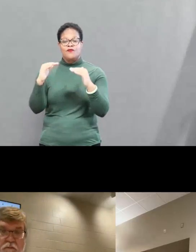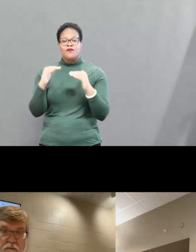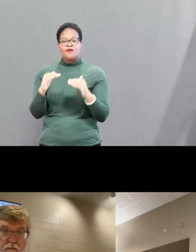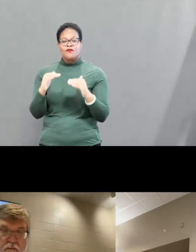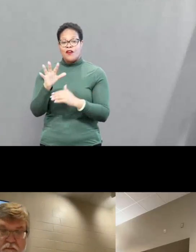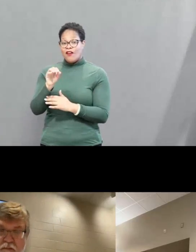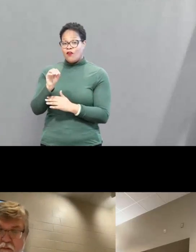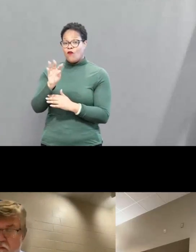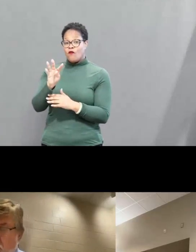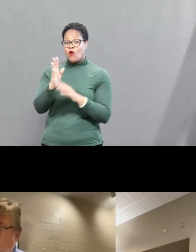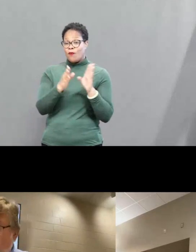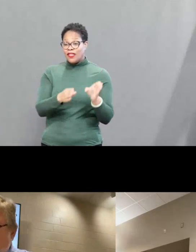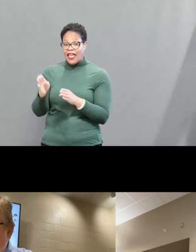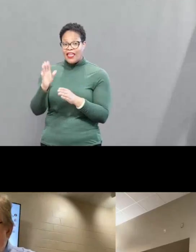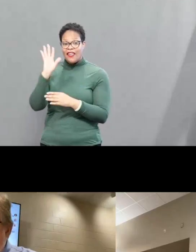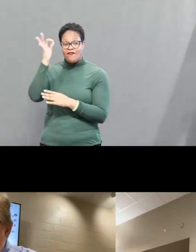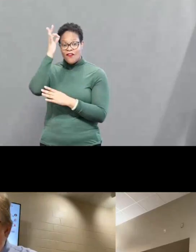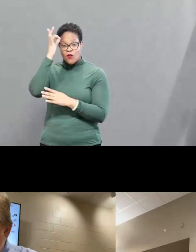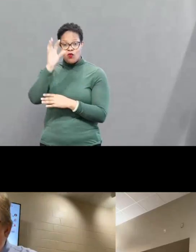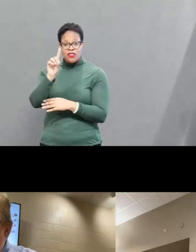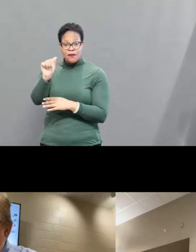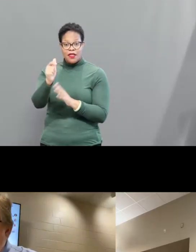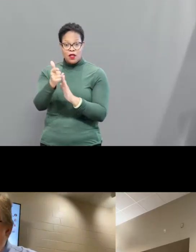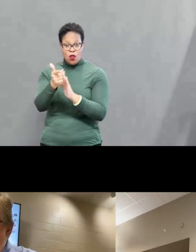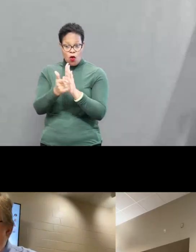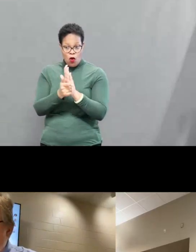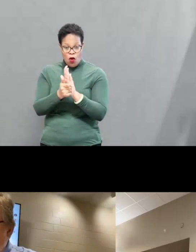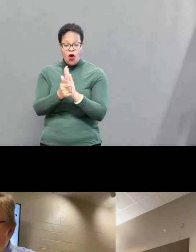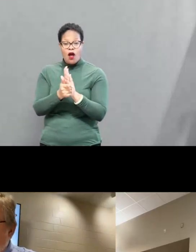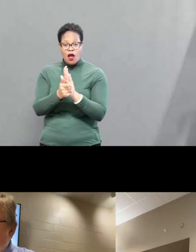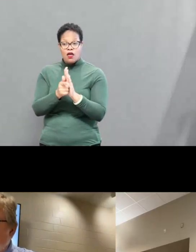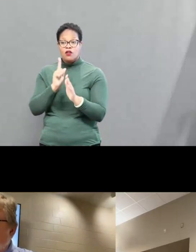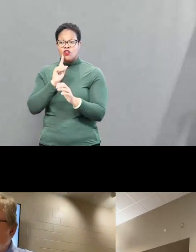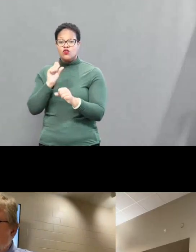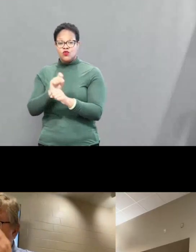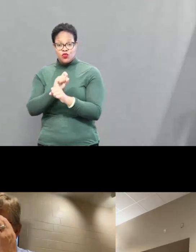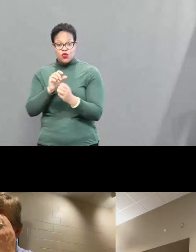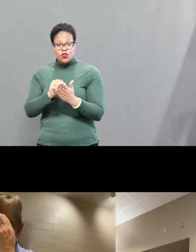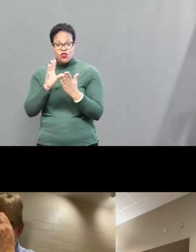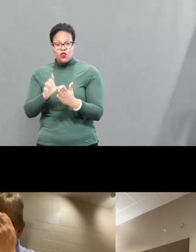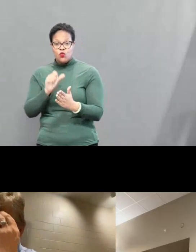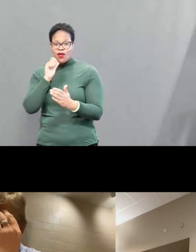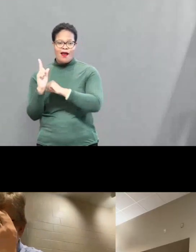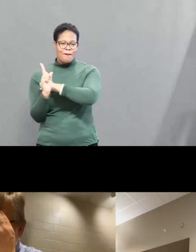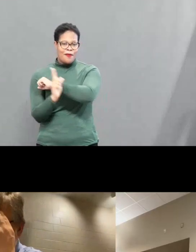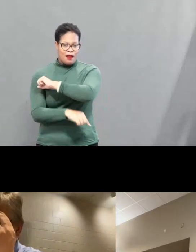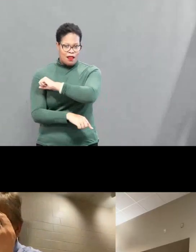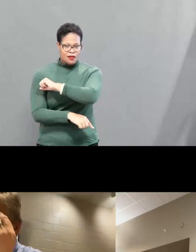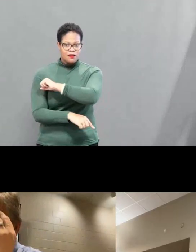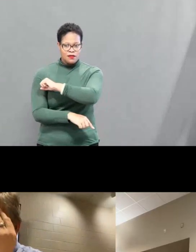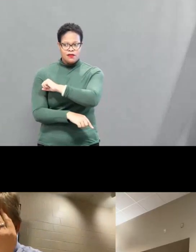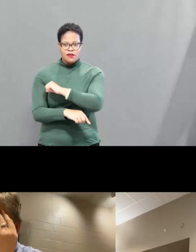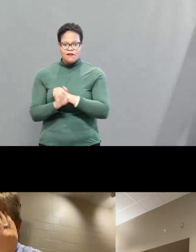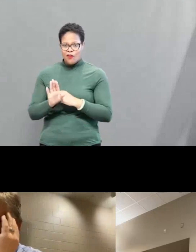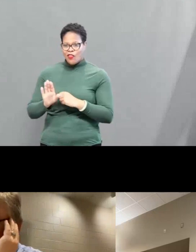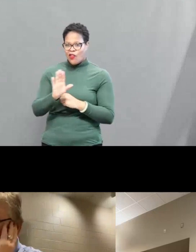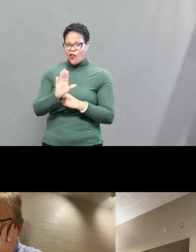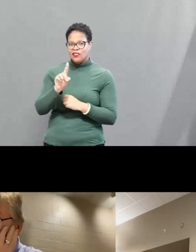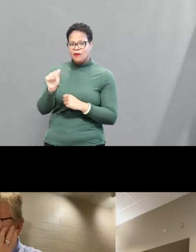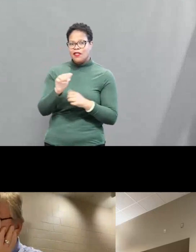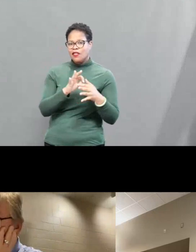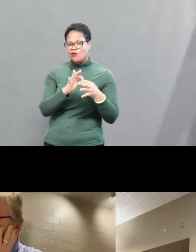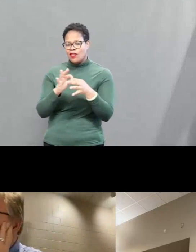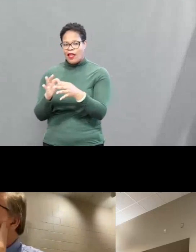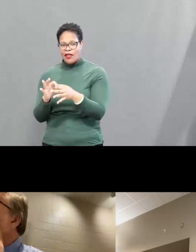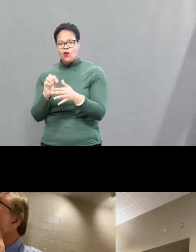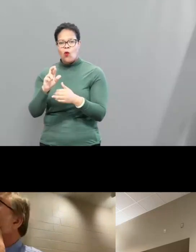504 plans, and federal disability laws to ensure that the students weren't penalized for their